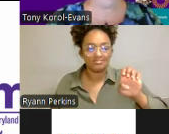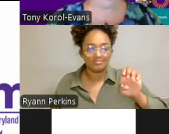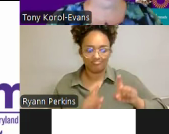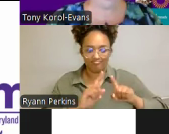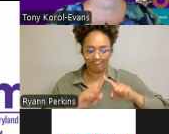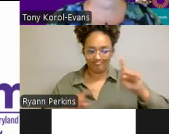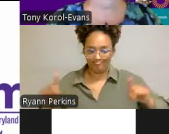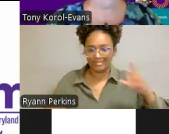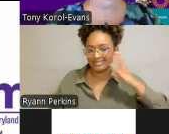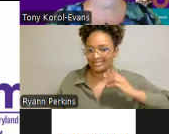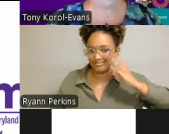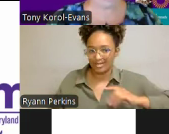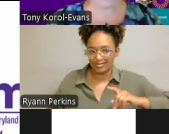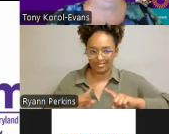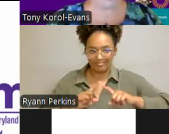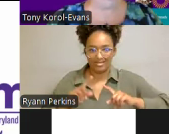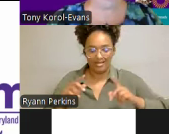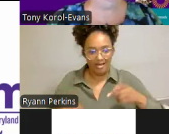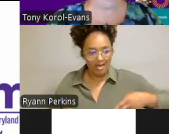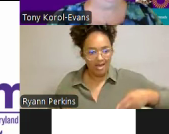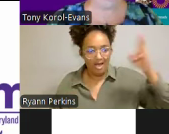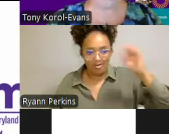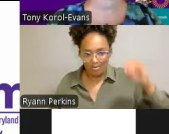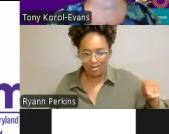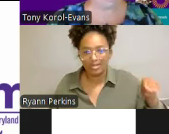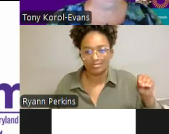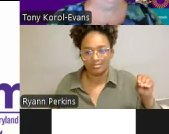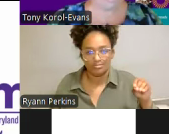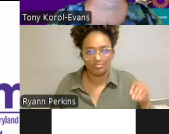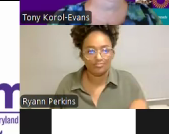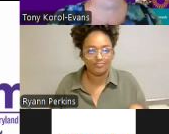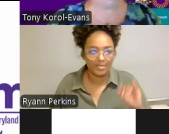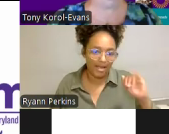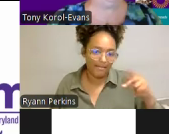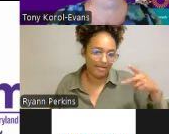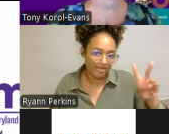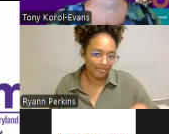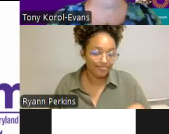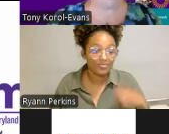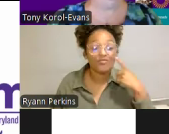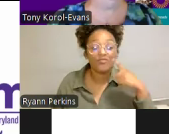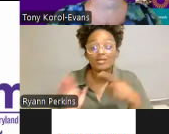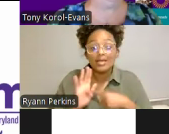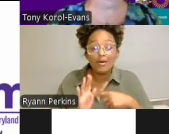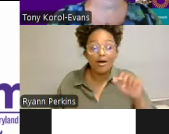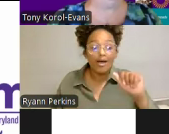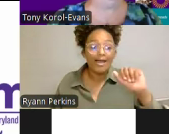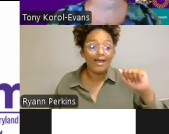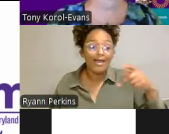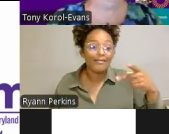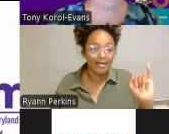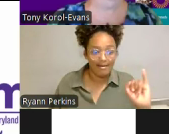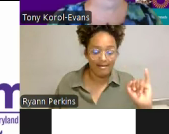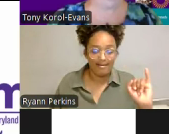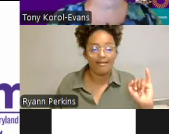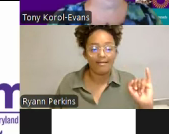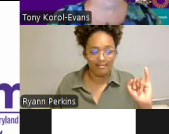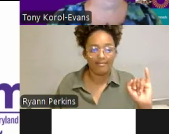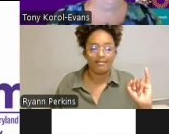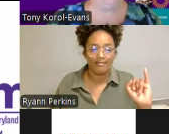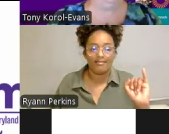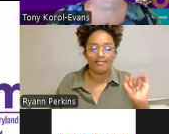And so when we look at this and we look at, for example, Asian and Pacific Islander, and you'll notice that there is